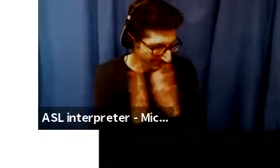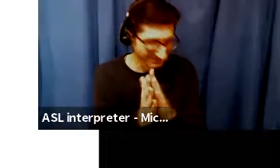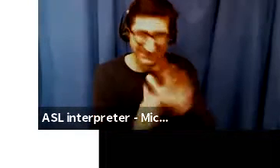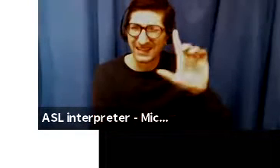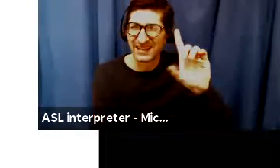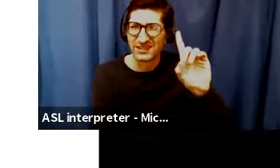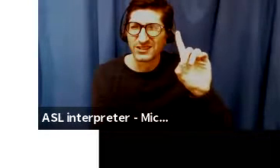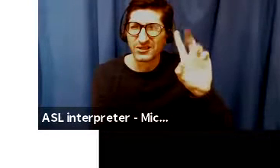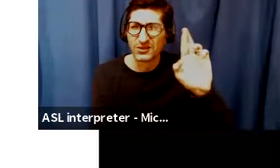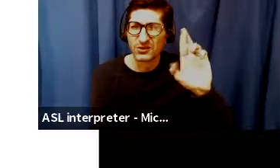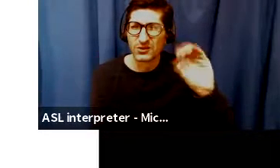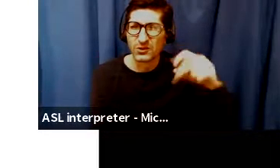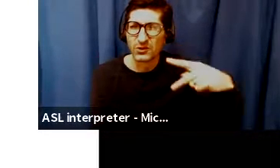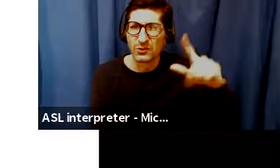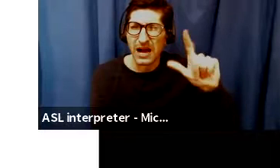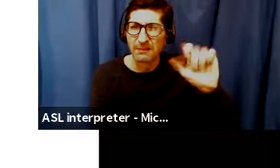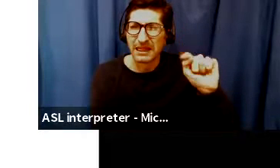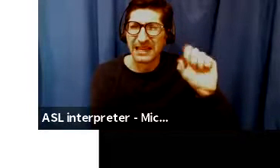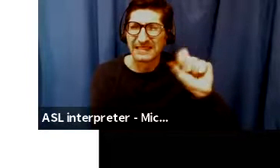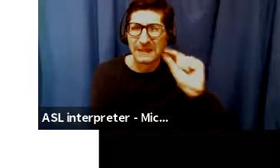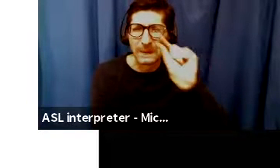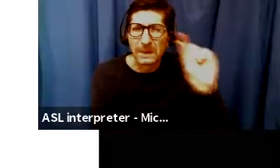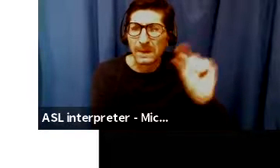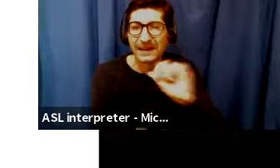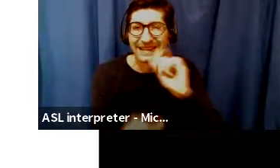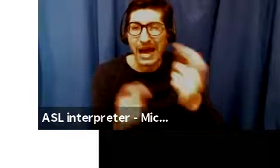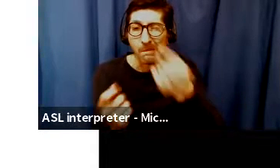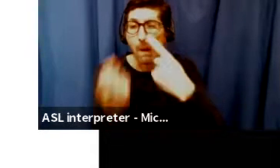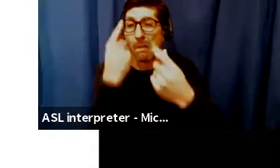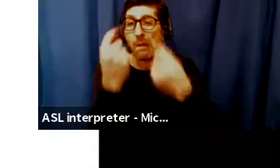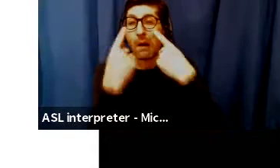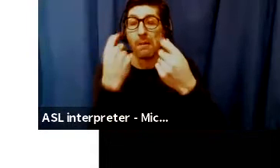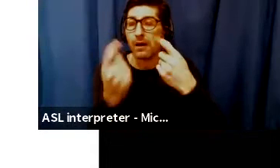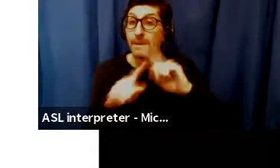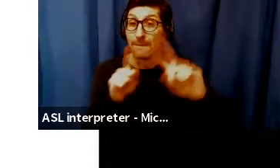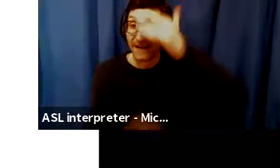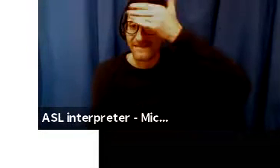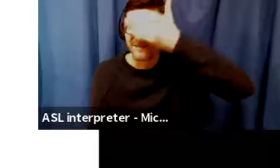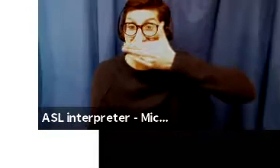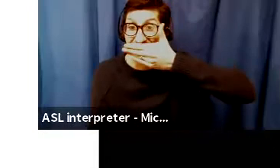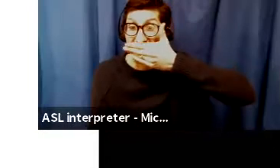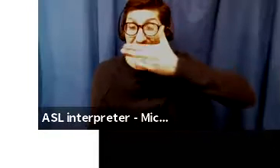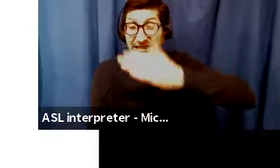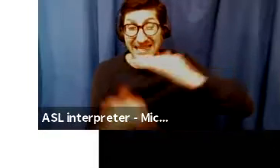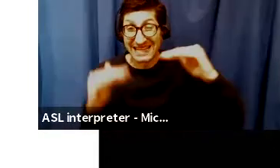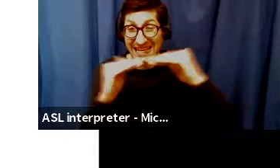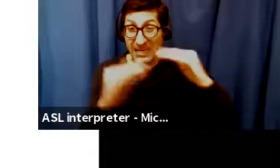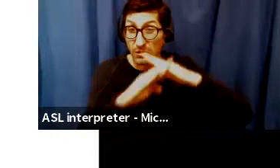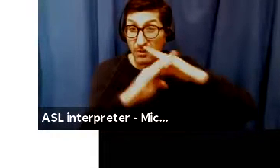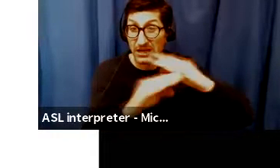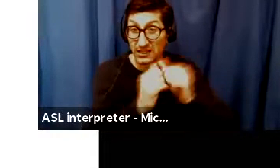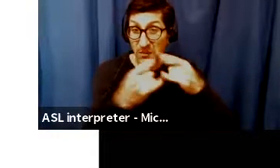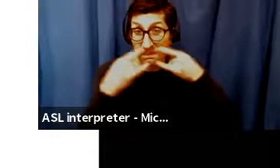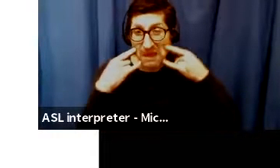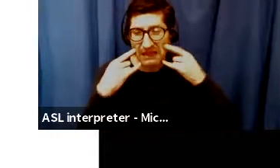droplets or whatever it is, but they're not providing the same amount of protection as masks. So this is a bit of a tricky